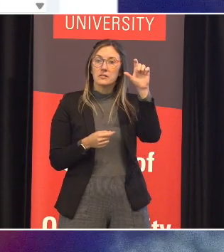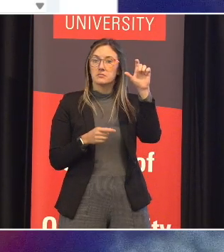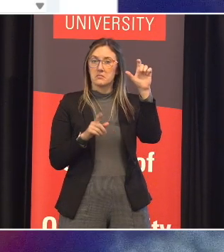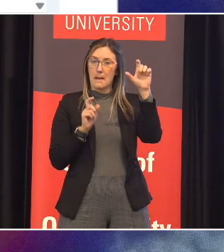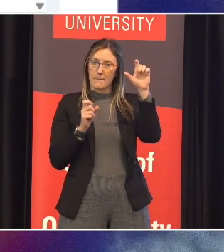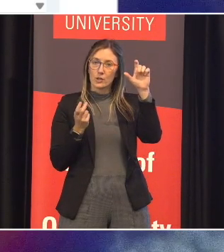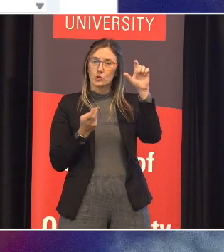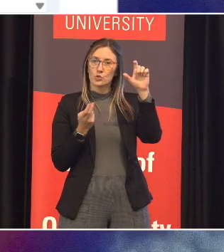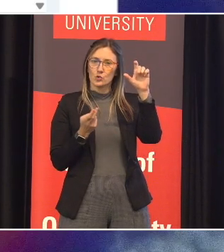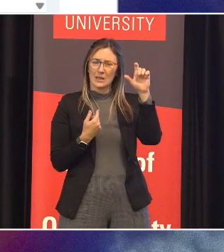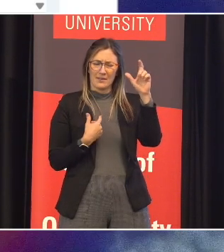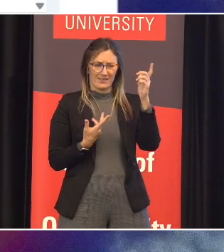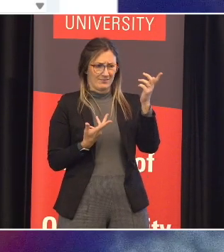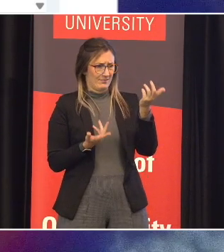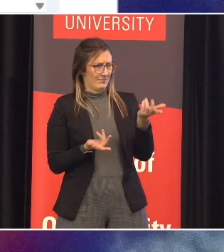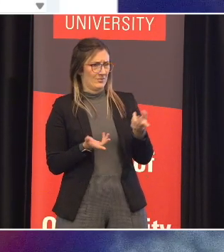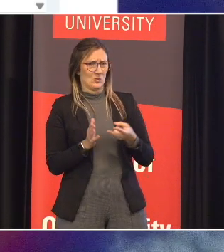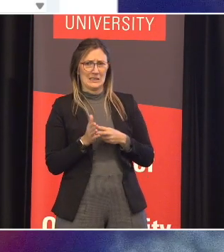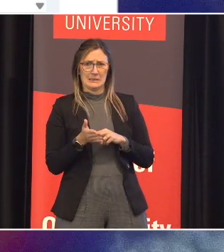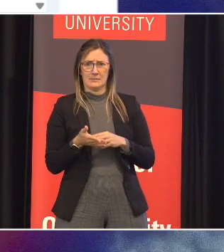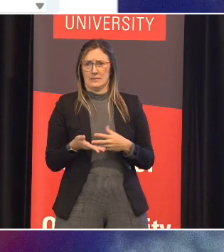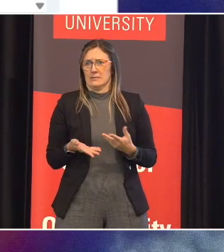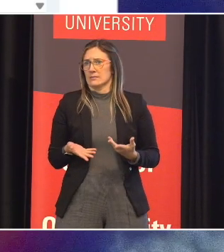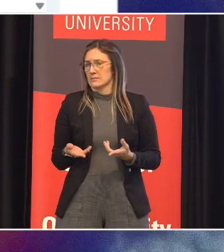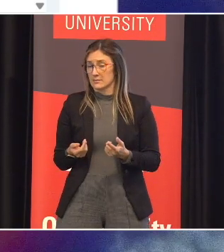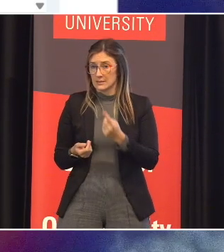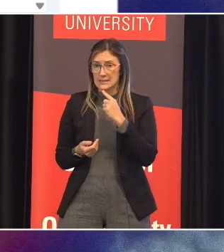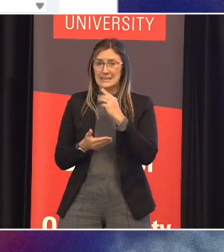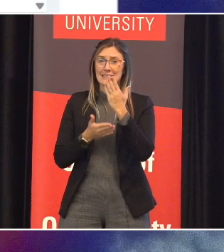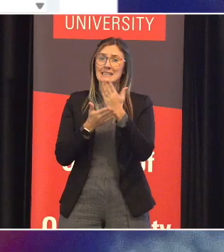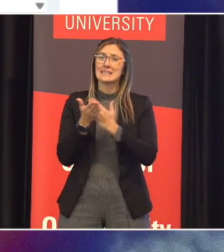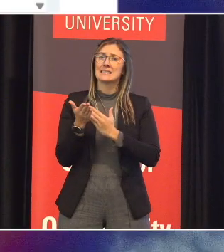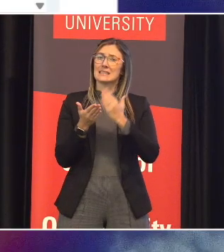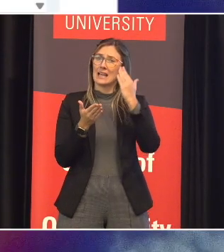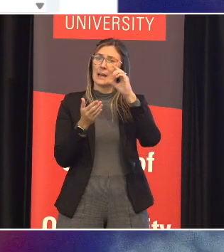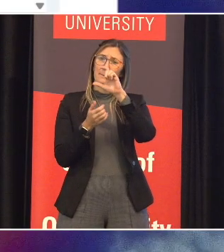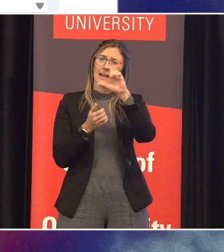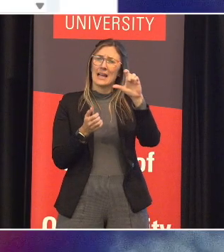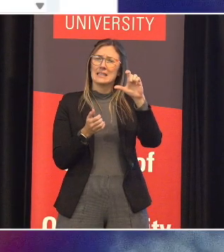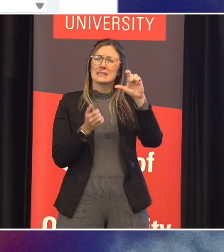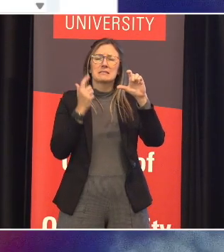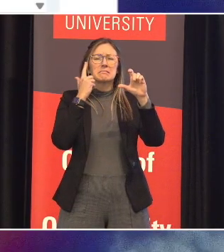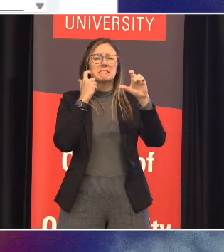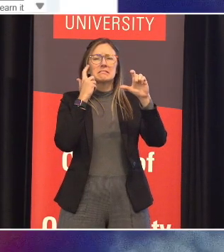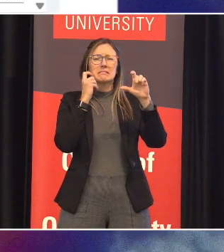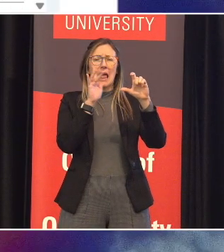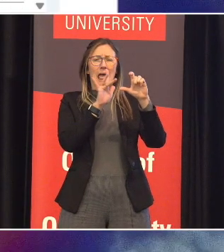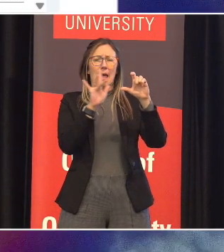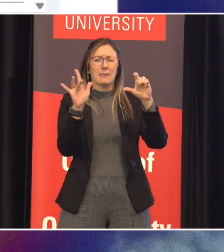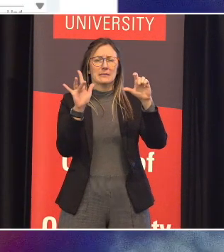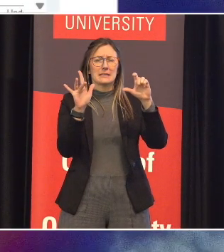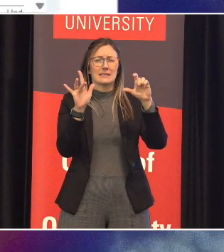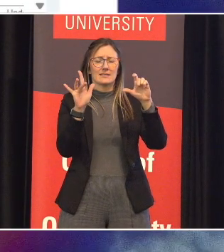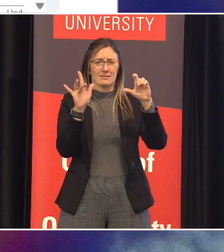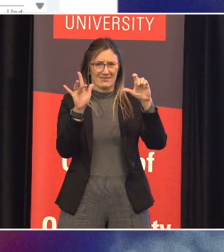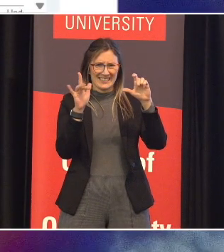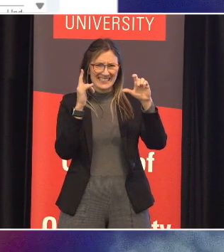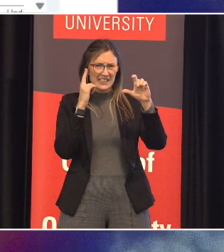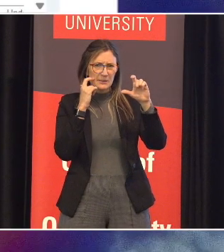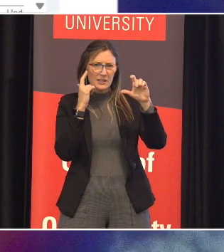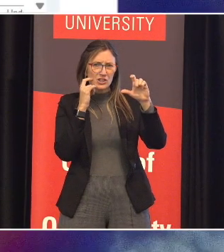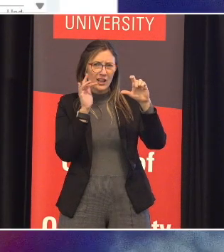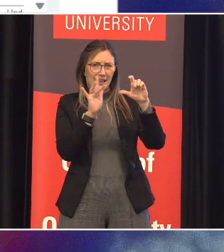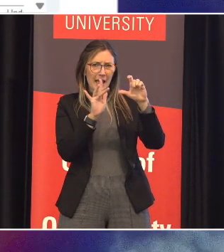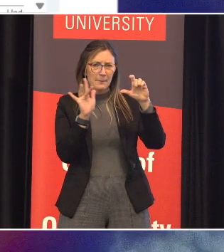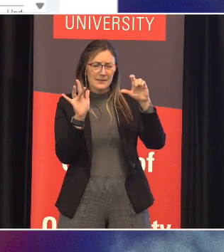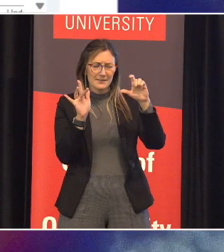do you mean? Some headings are suspiciously empty, right? Okay, well, I wonder